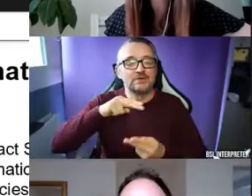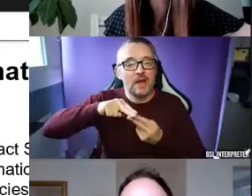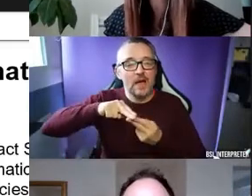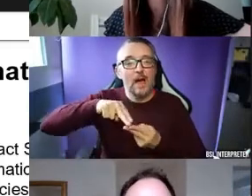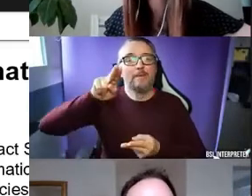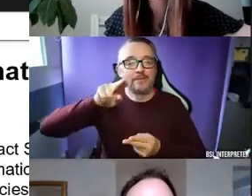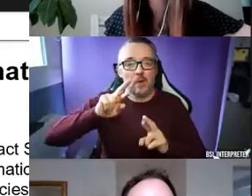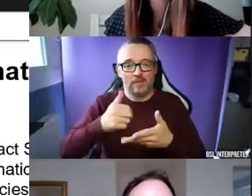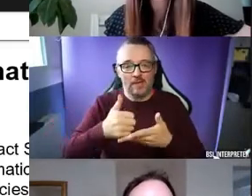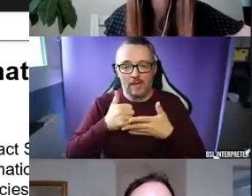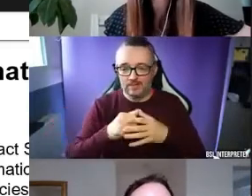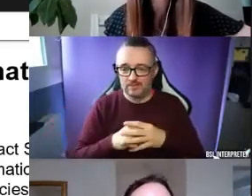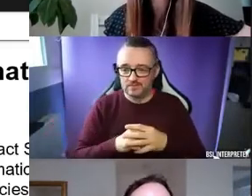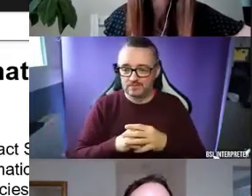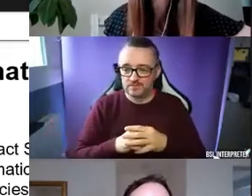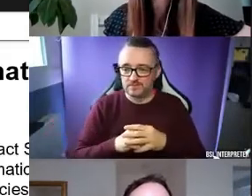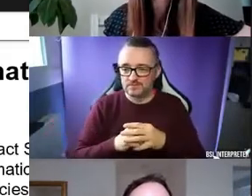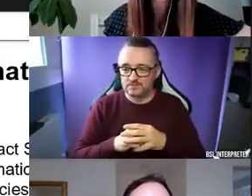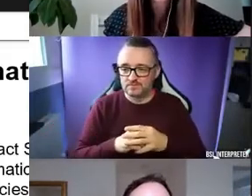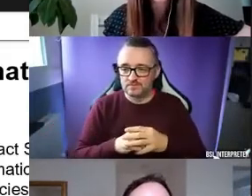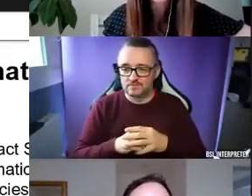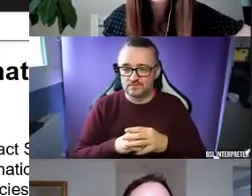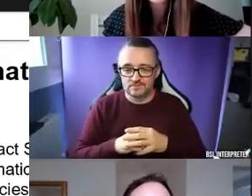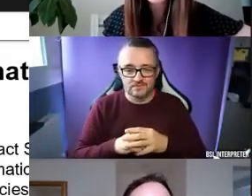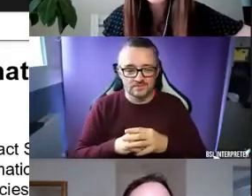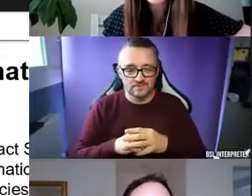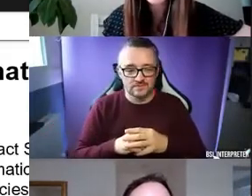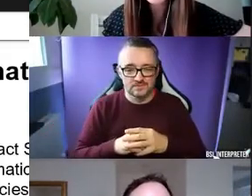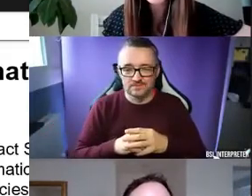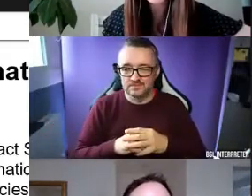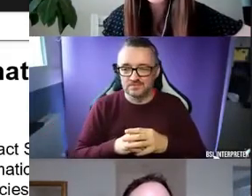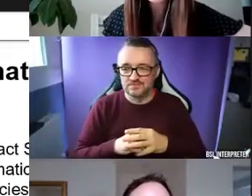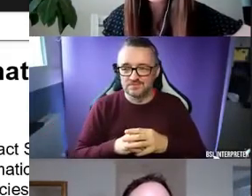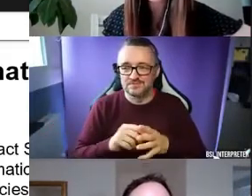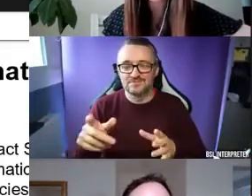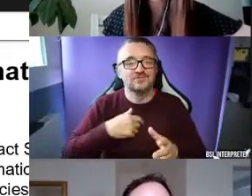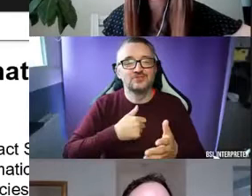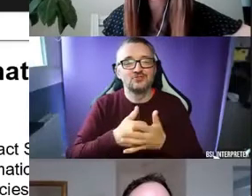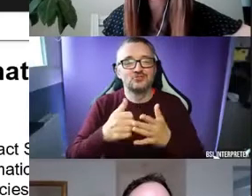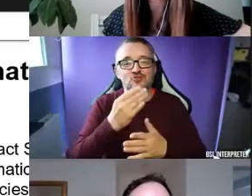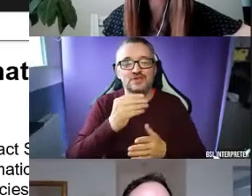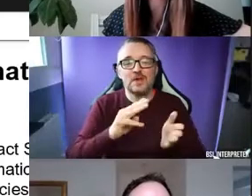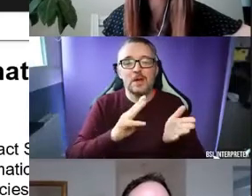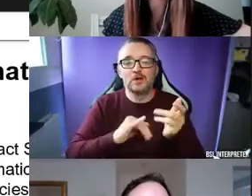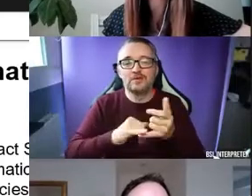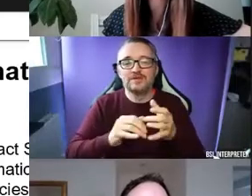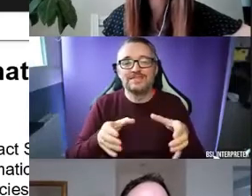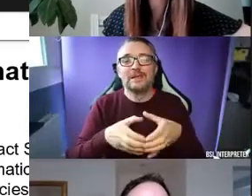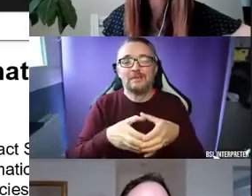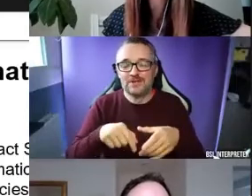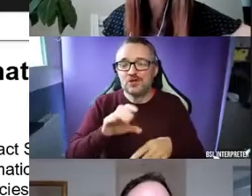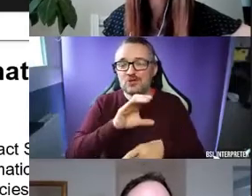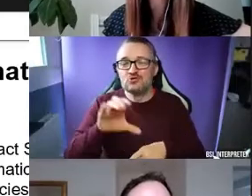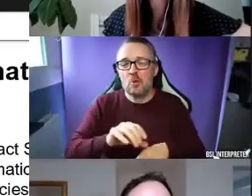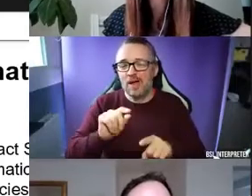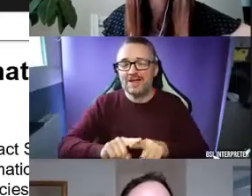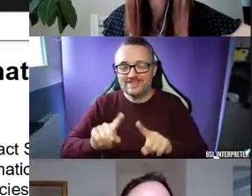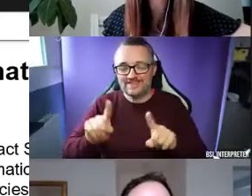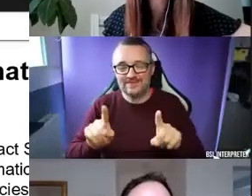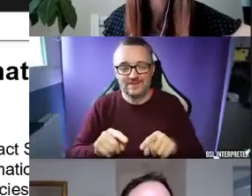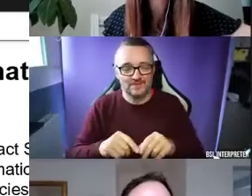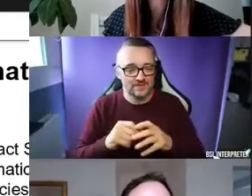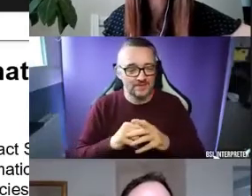help. Apologies, we usually use Microsoft Teams, so hopefully everyone can hear